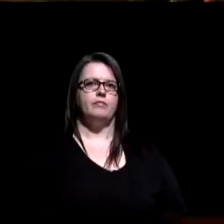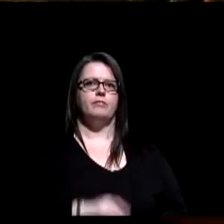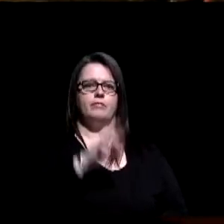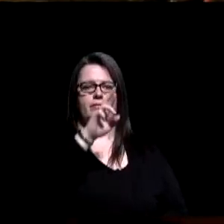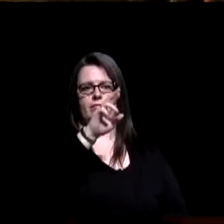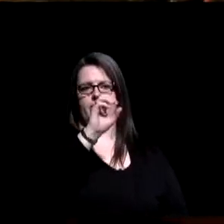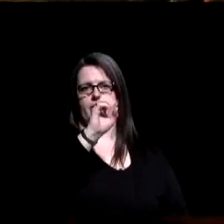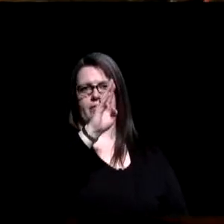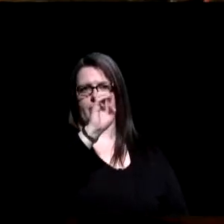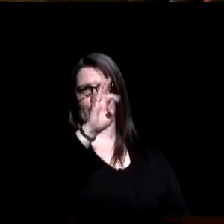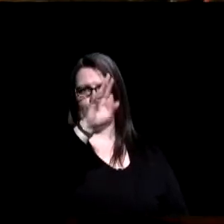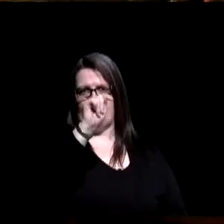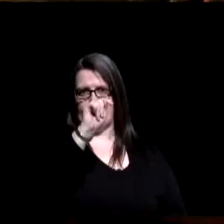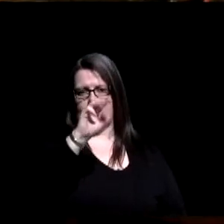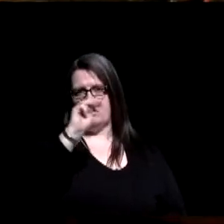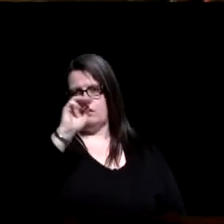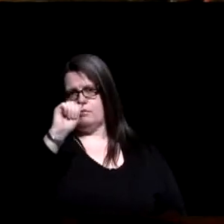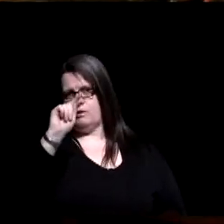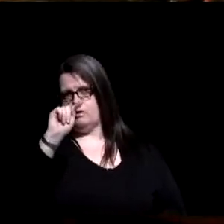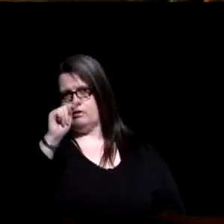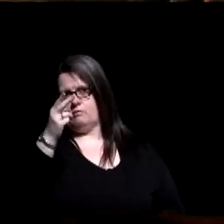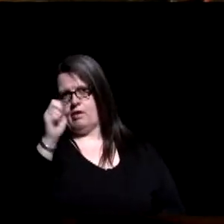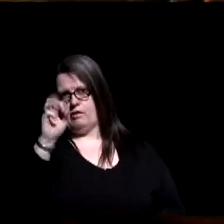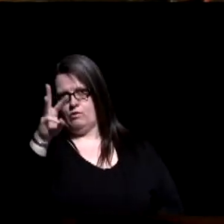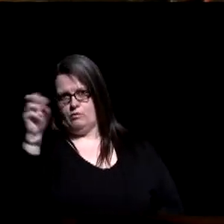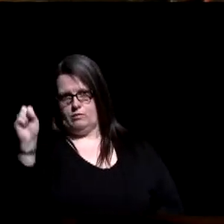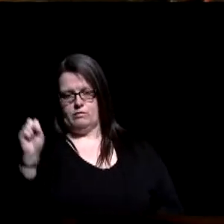Robert Matthews.